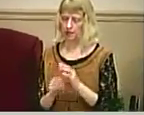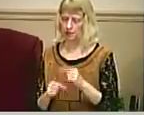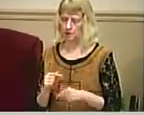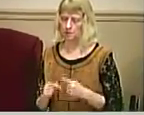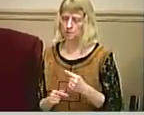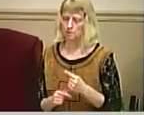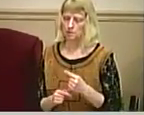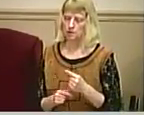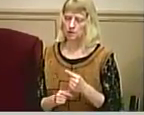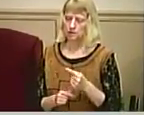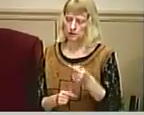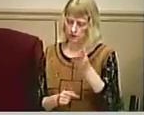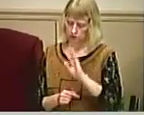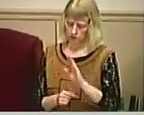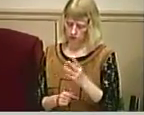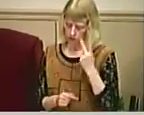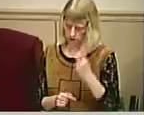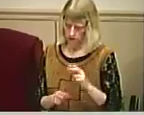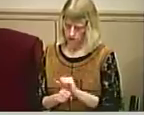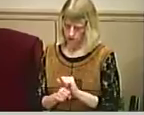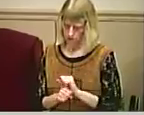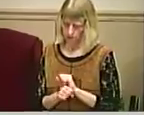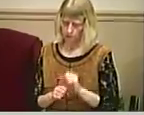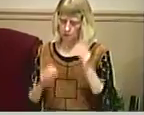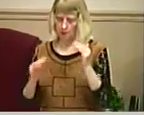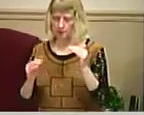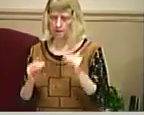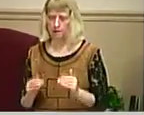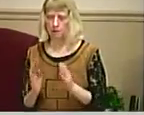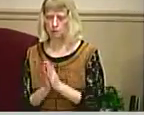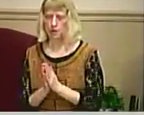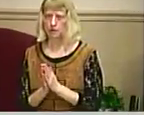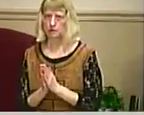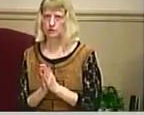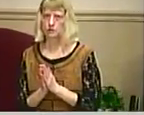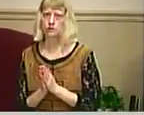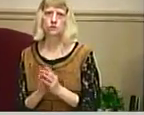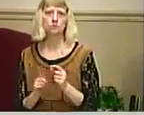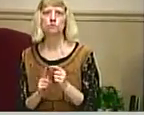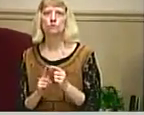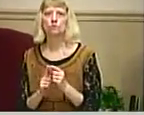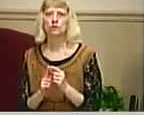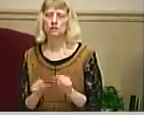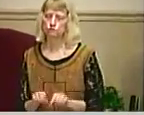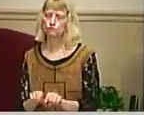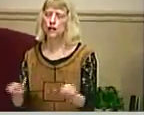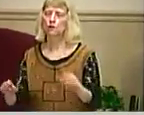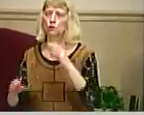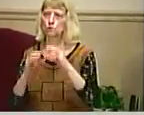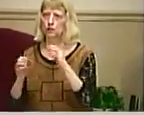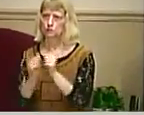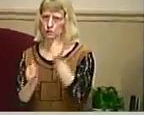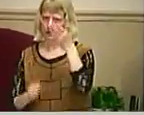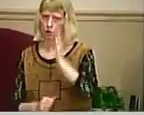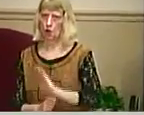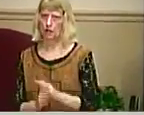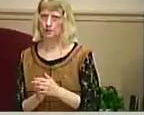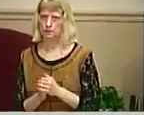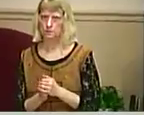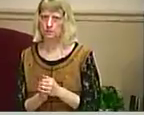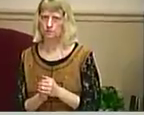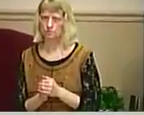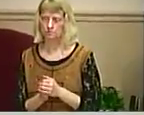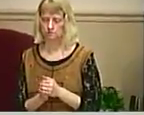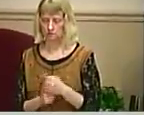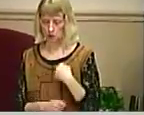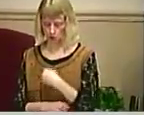see God work. Then it tells us here we are to pray. That is the term for general communication with God. We